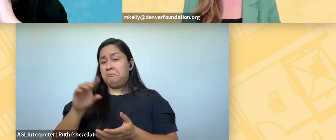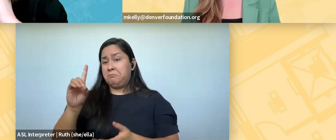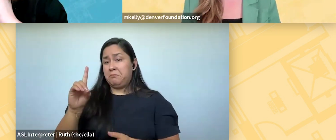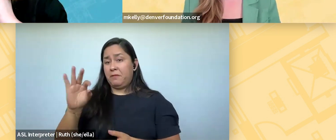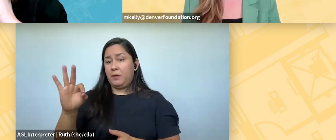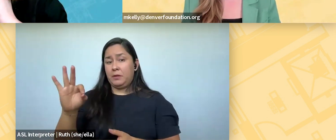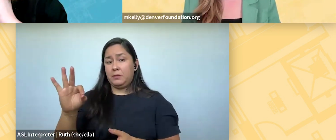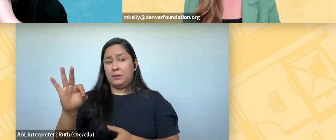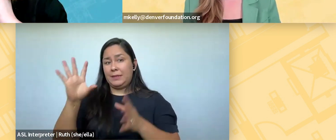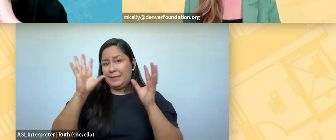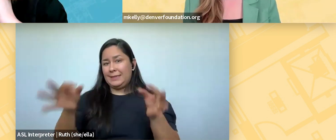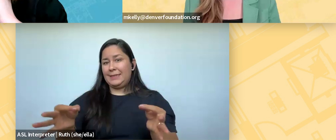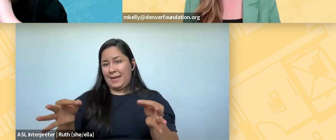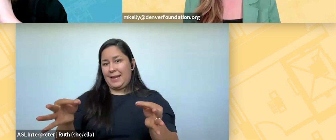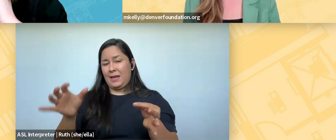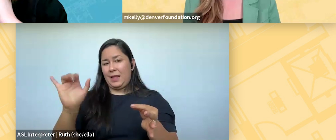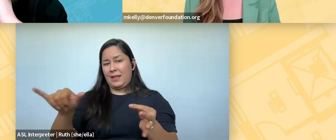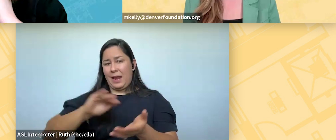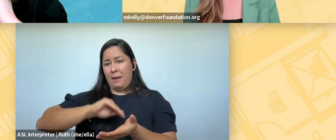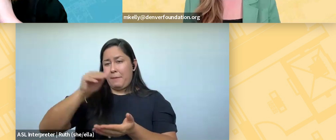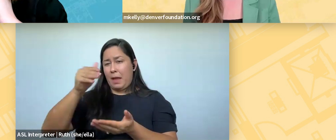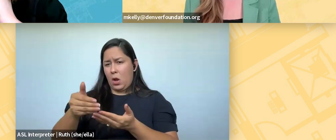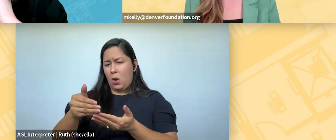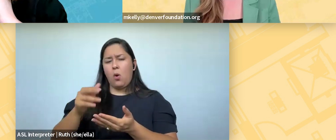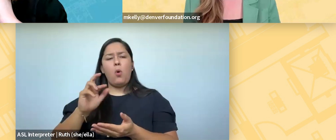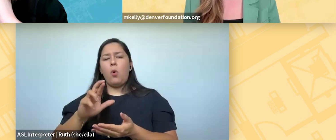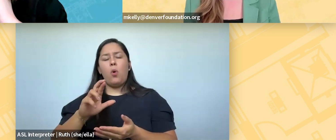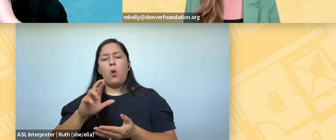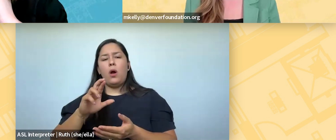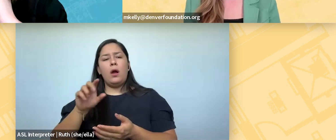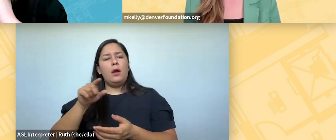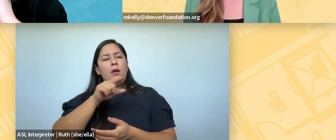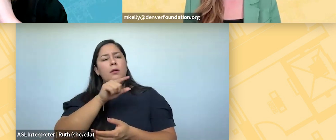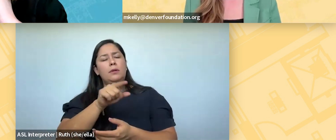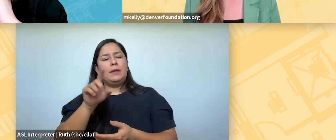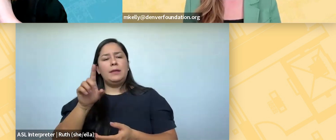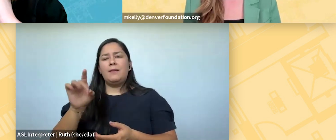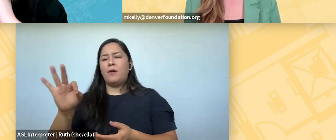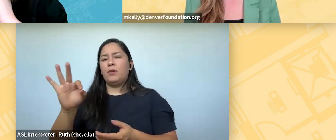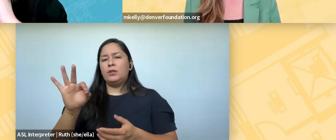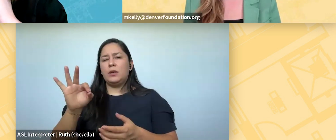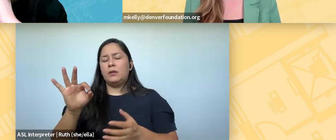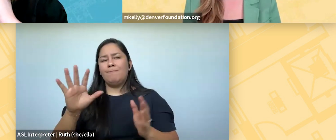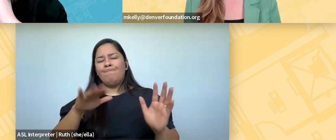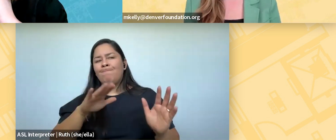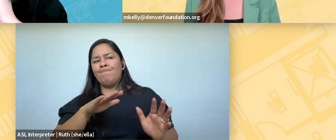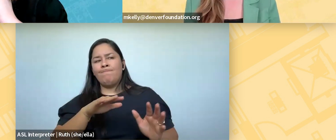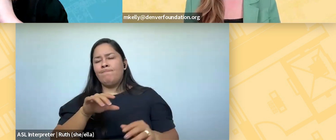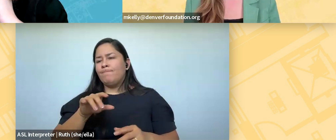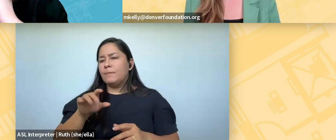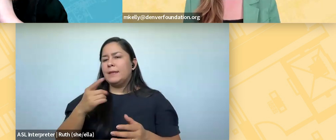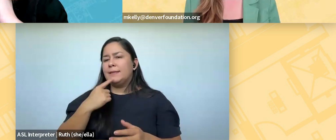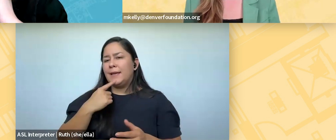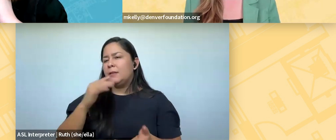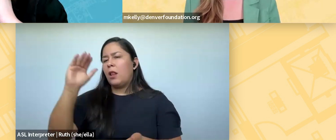make decisions on that sole amount, or does the foundation ever come back to an organization and propose to fund the application